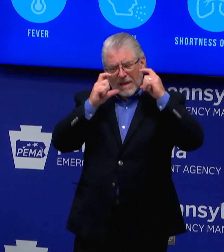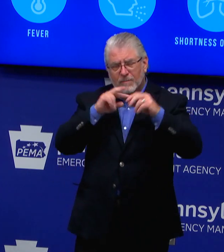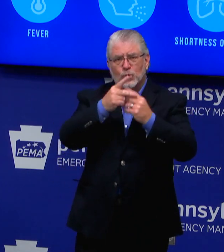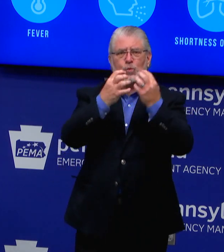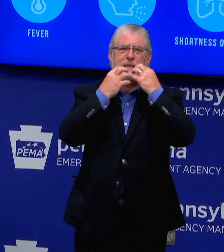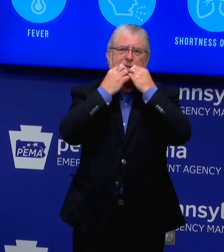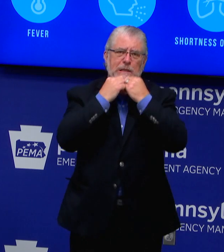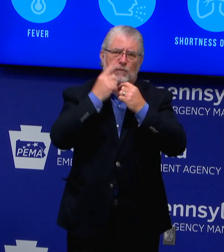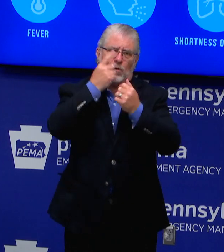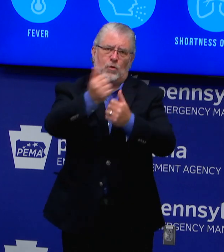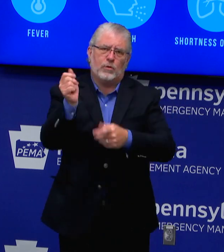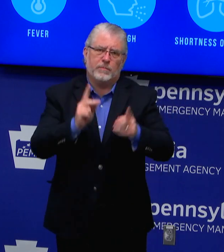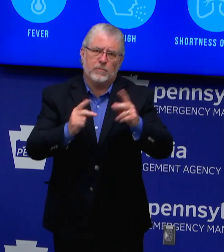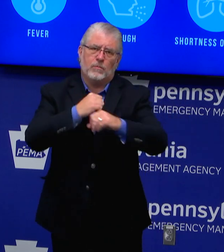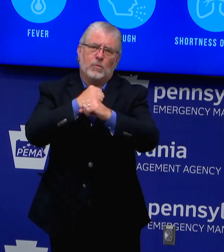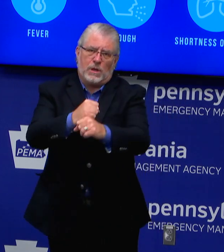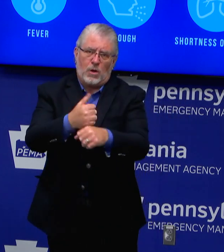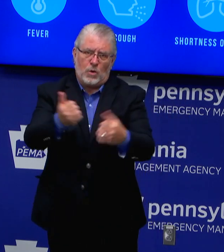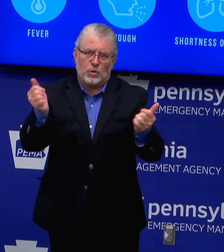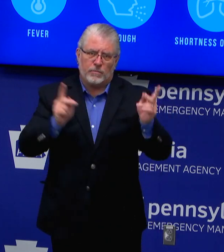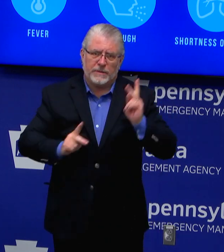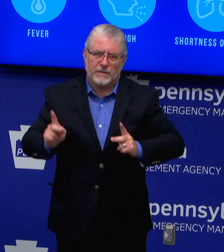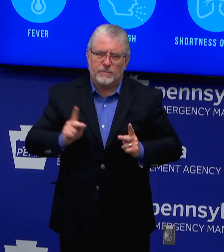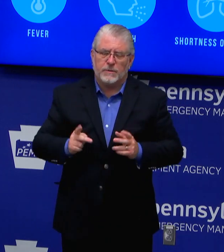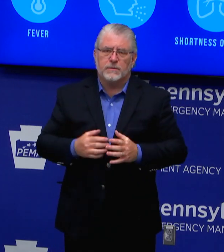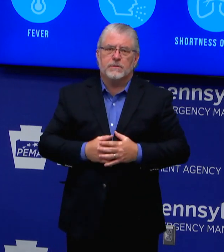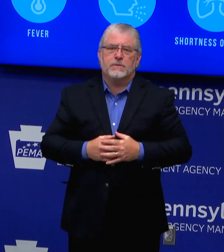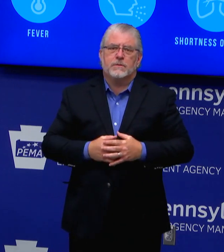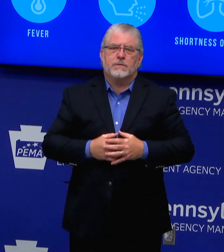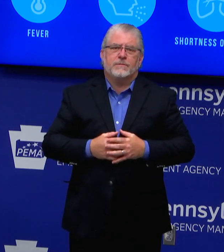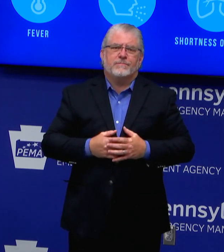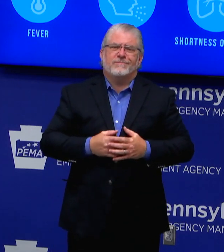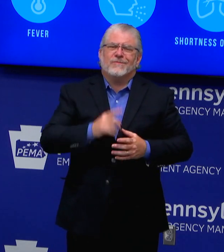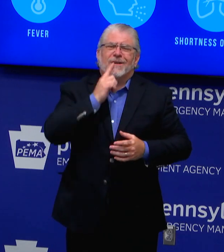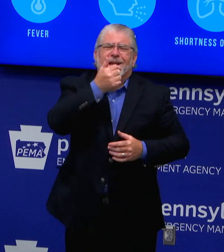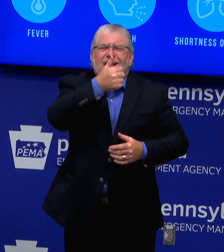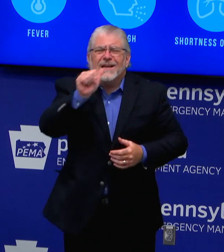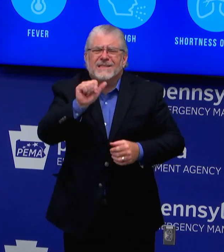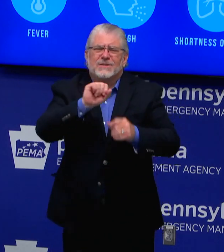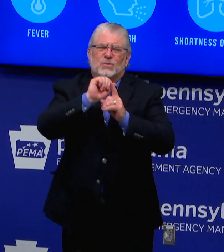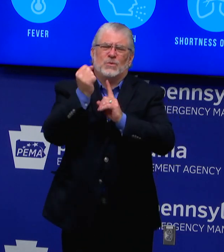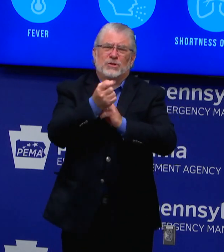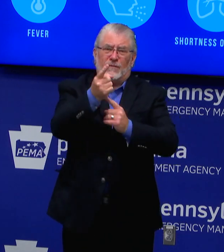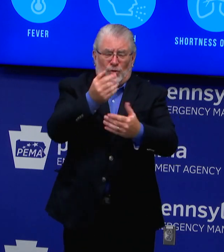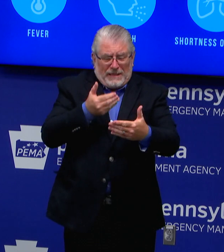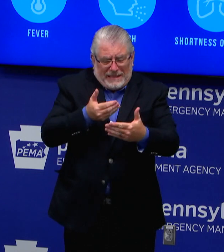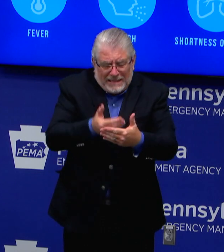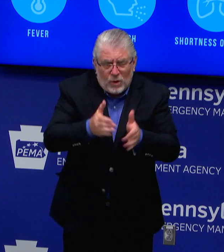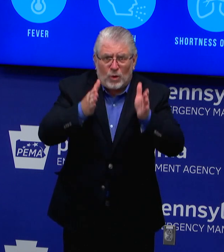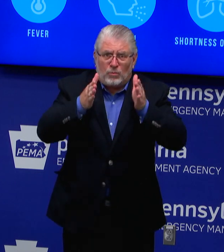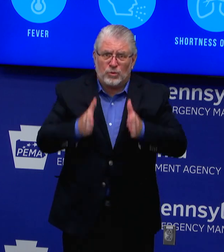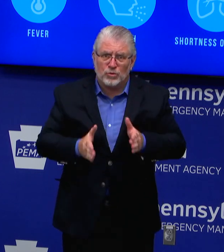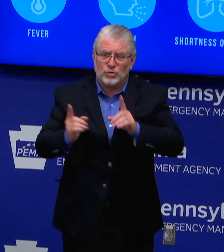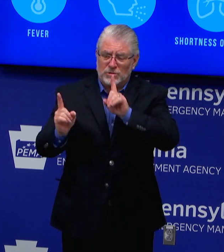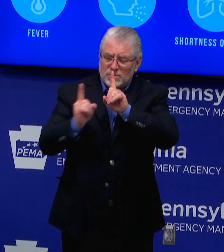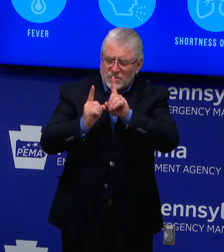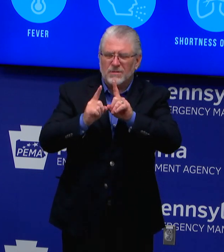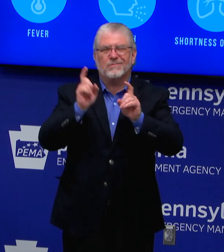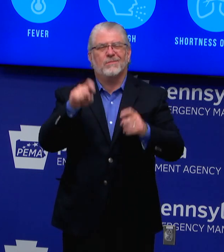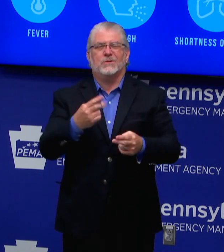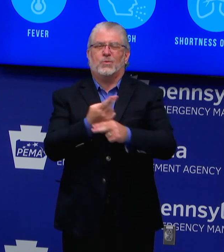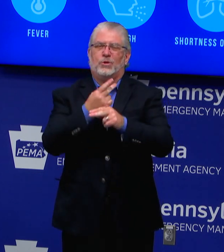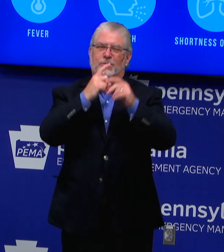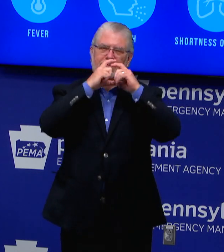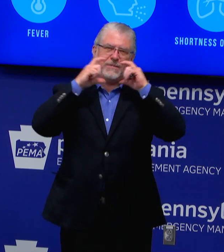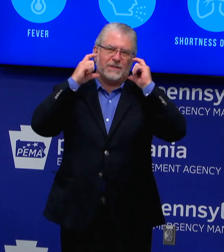I think in any setting where you're going to be close to people, you should wear a mask. We have another question about gyms from